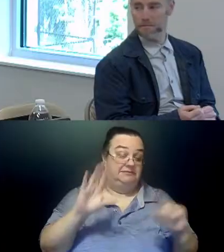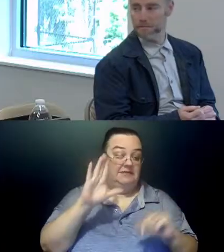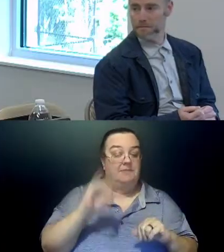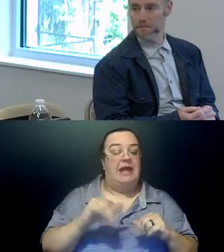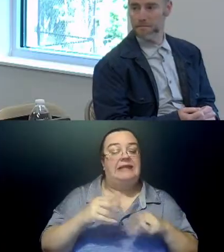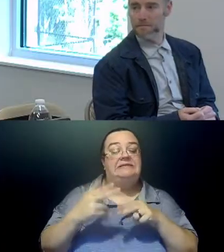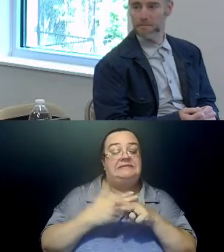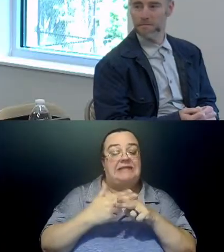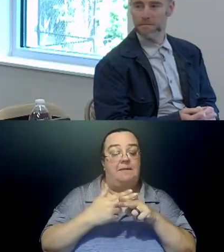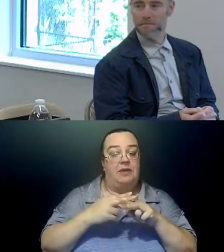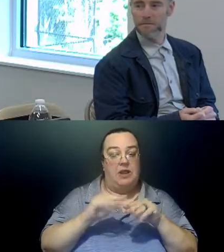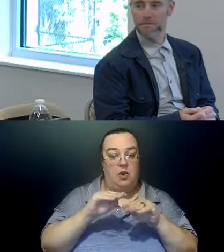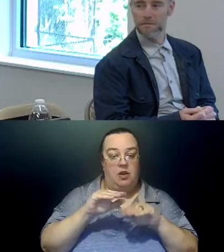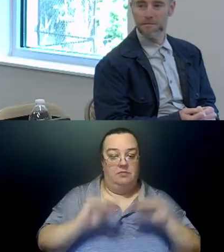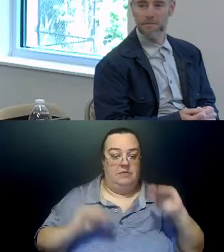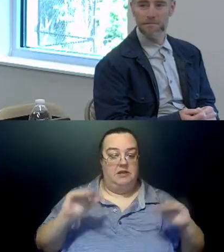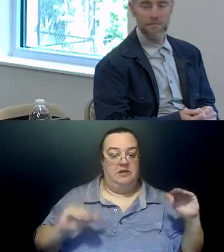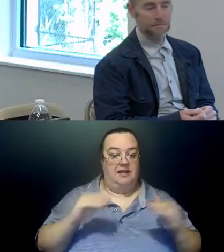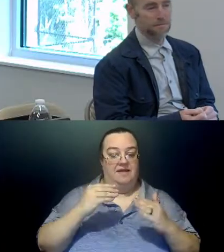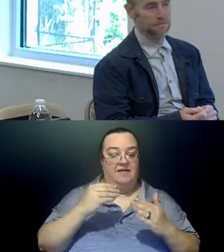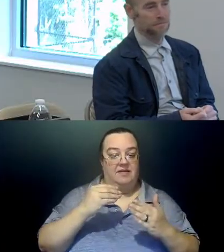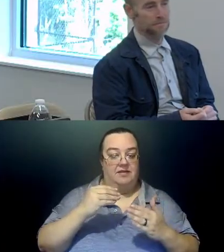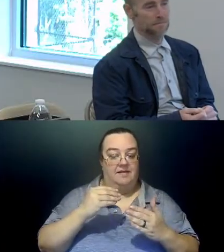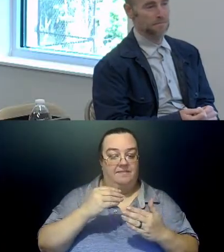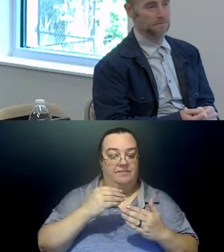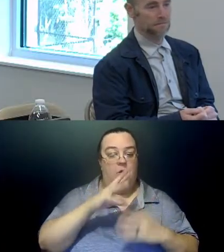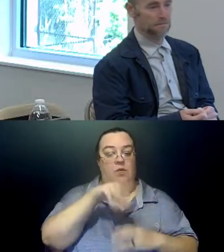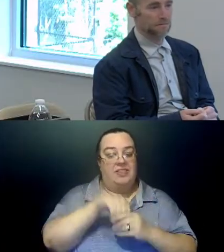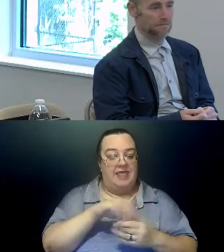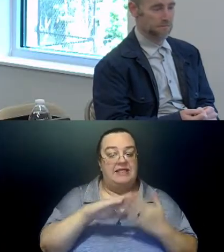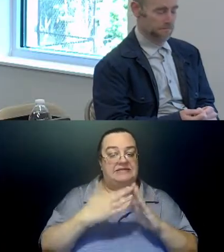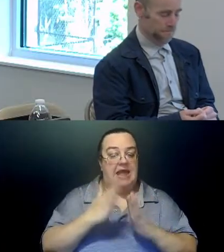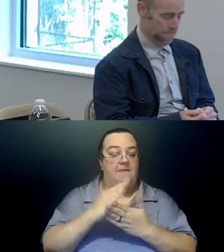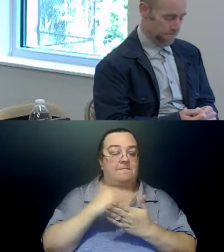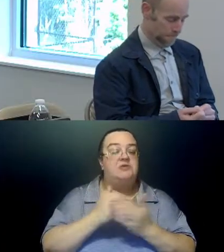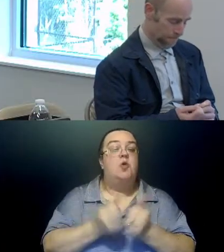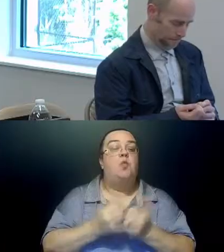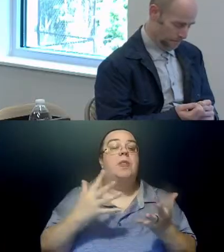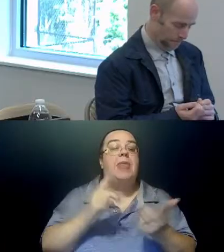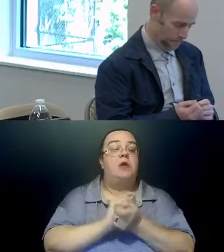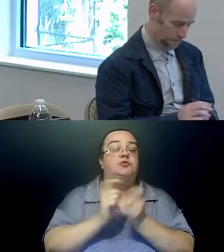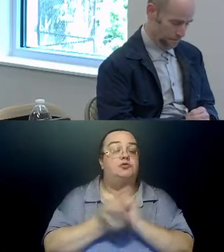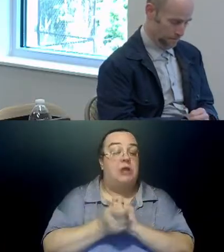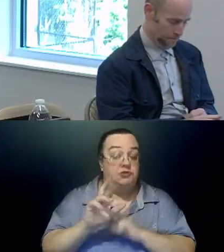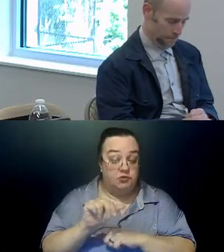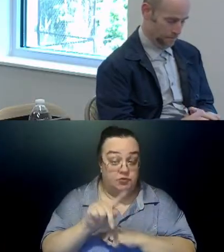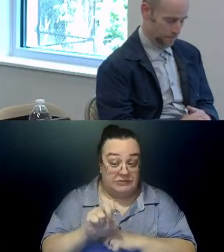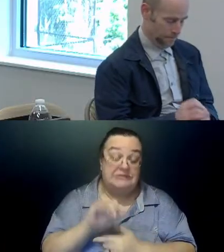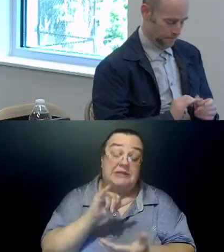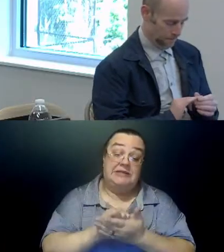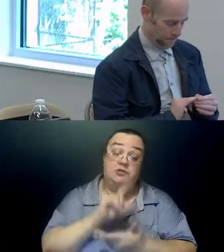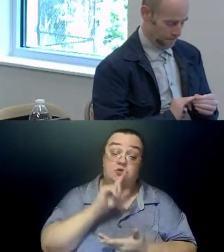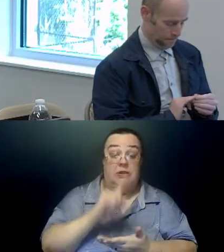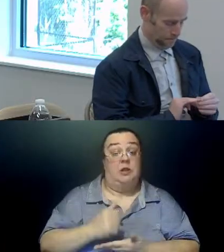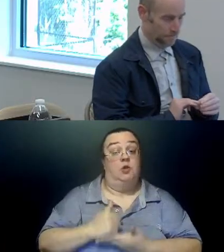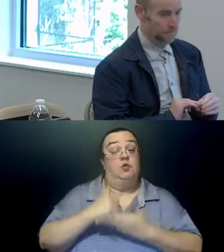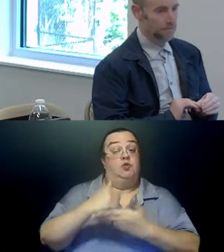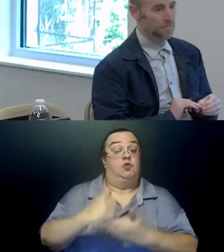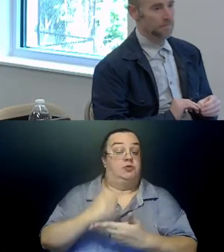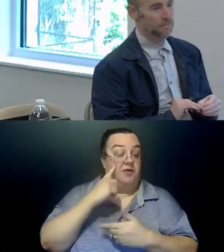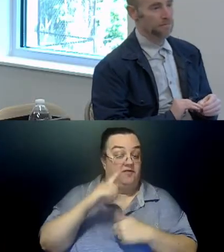temporarily within the town budget without changing rates? And that's really useful for